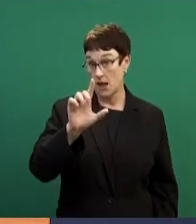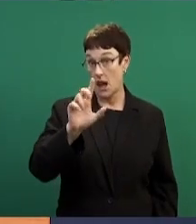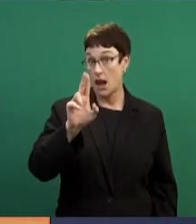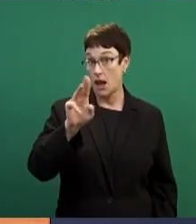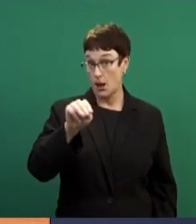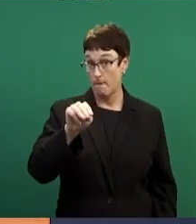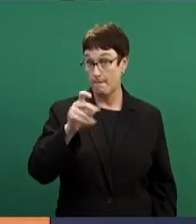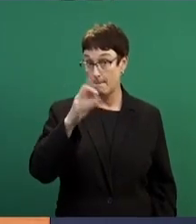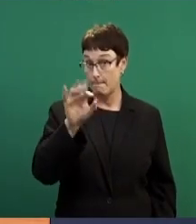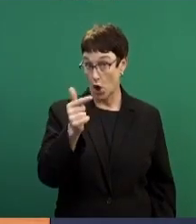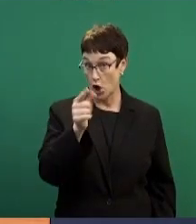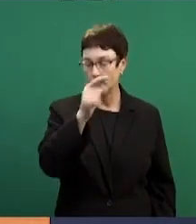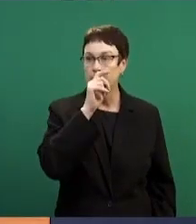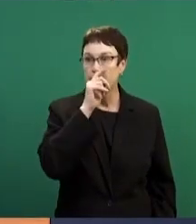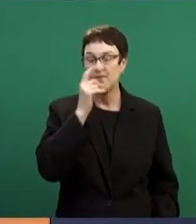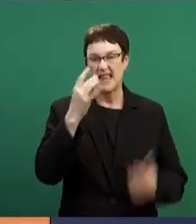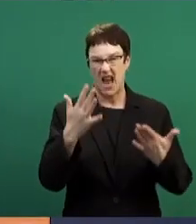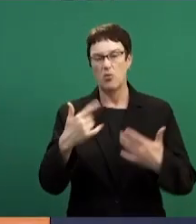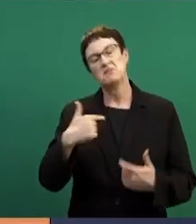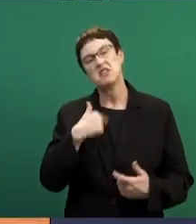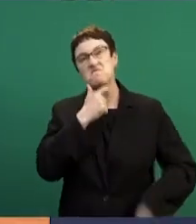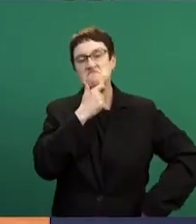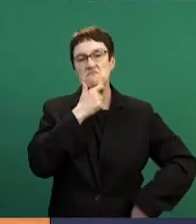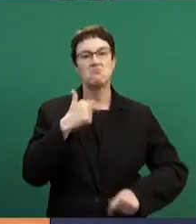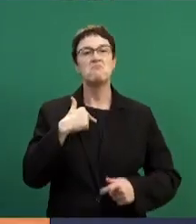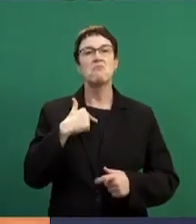So if I buy Bloomberg shares